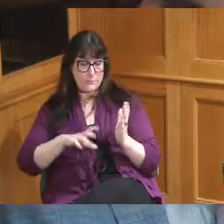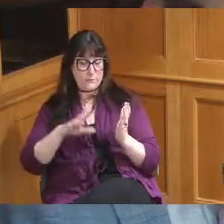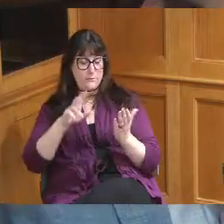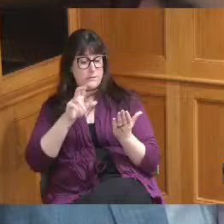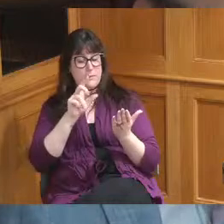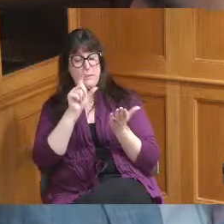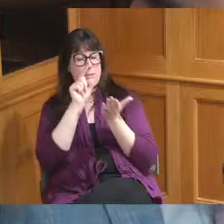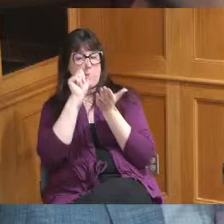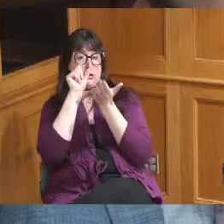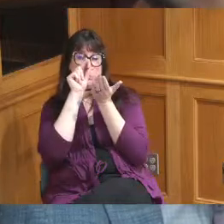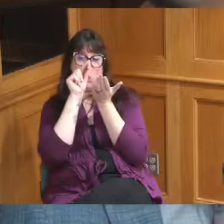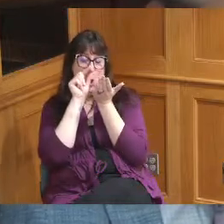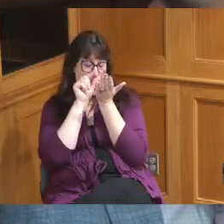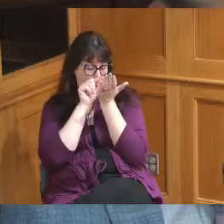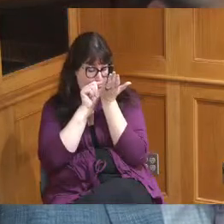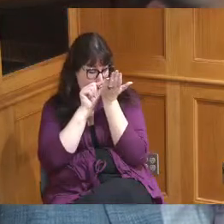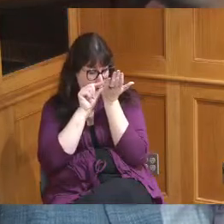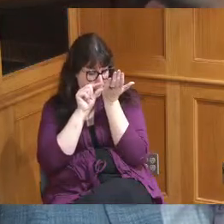real fine print.